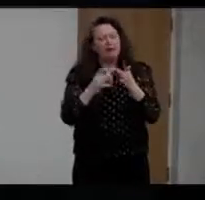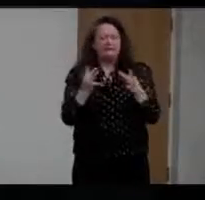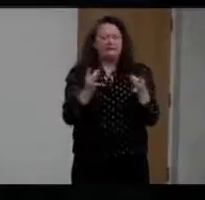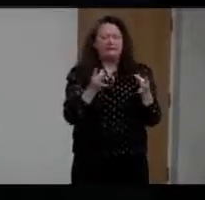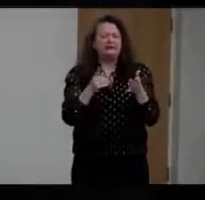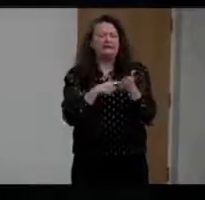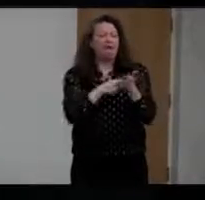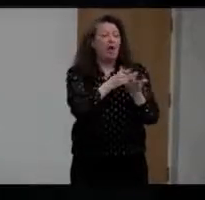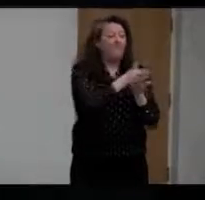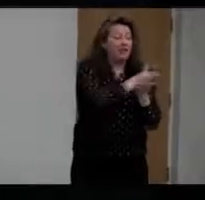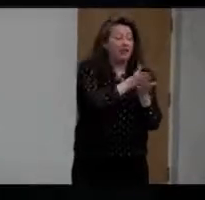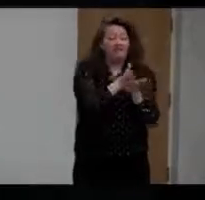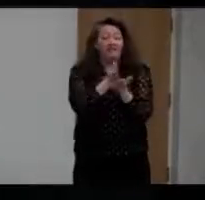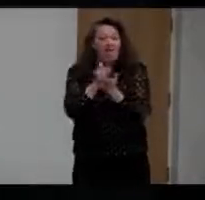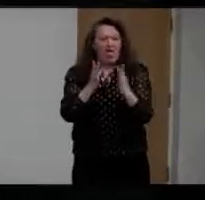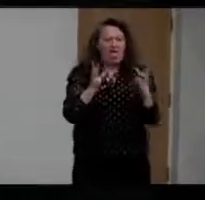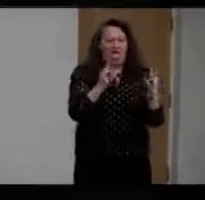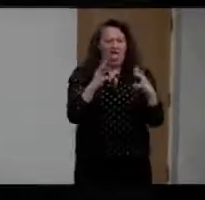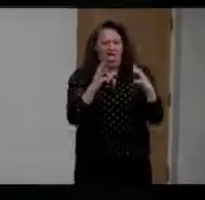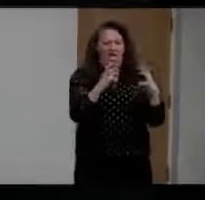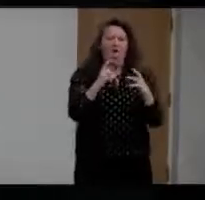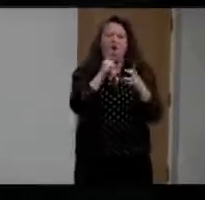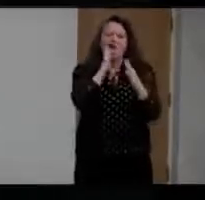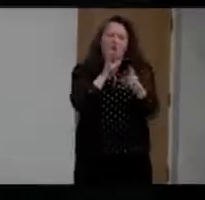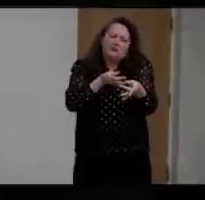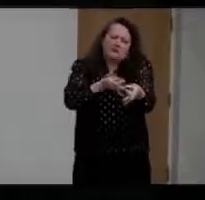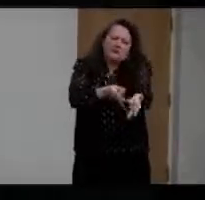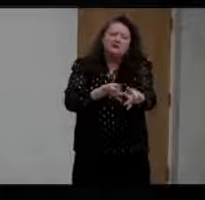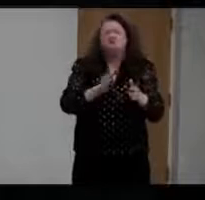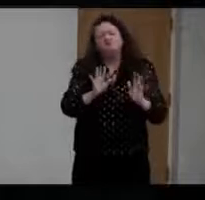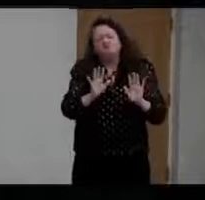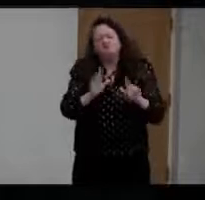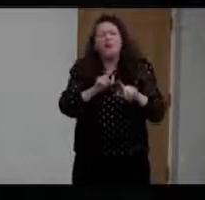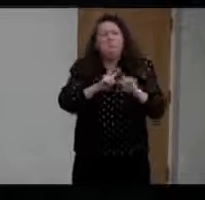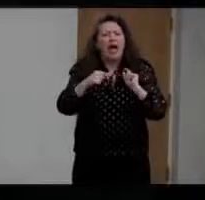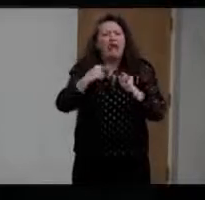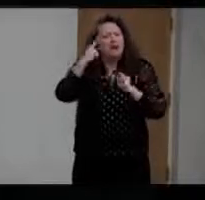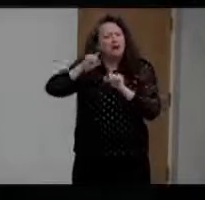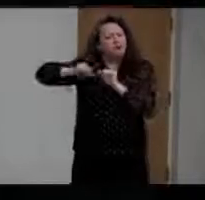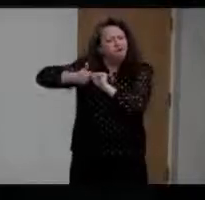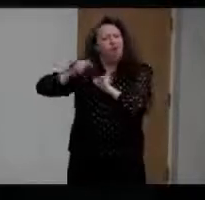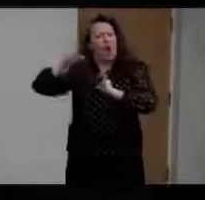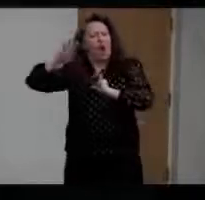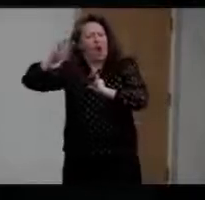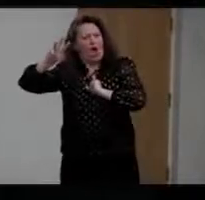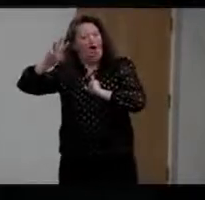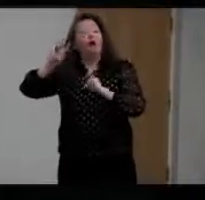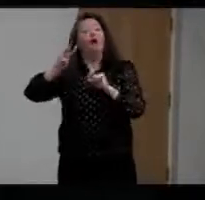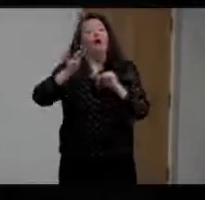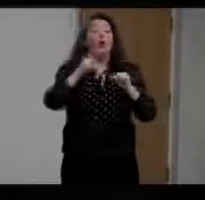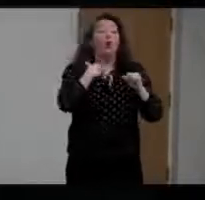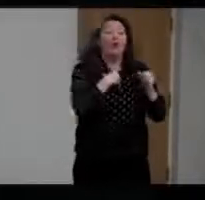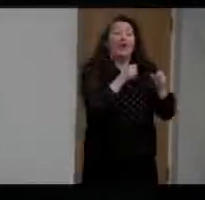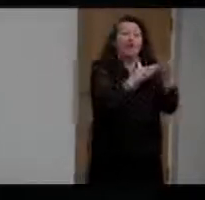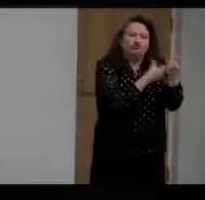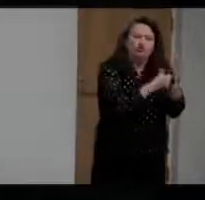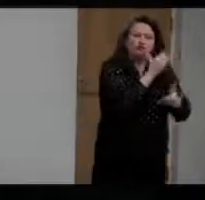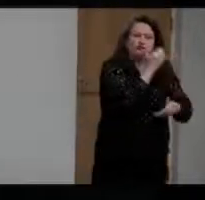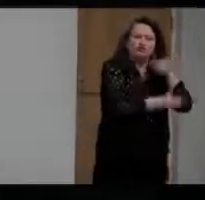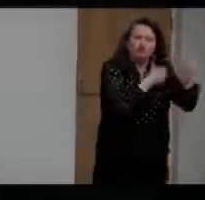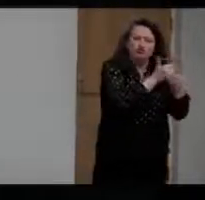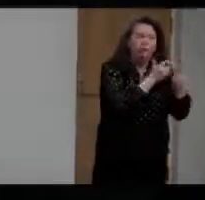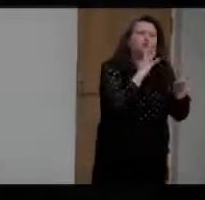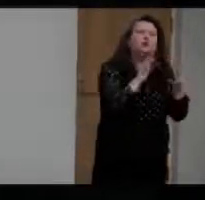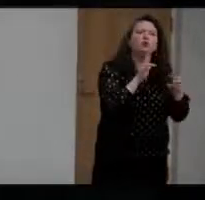fields, but I would sort of suggest perhaps that underneath ethics you have that foundation of law, that there are rules, that there are procedures to